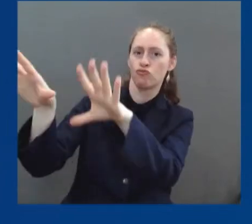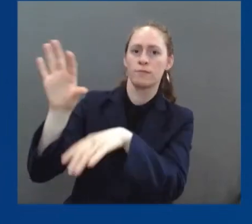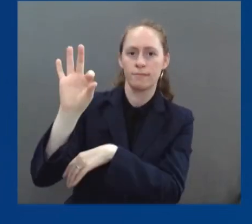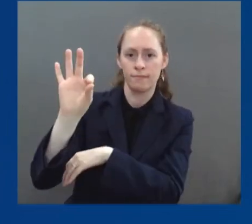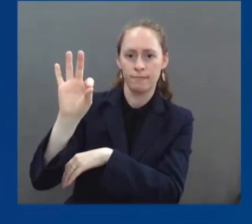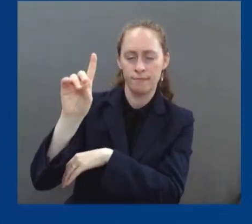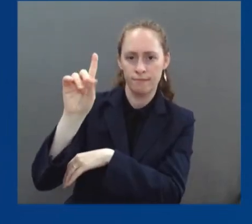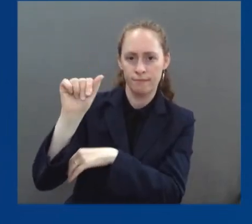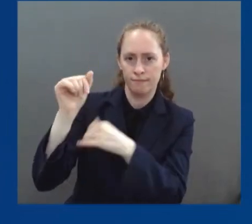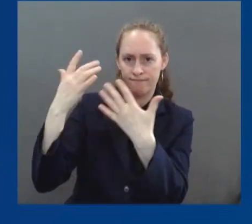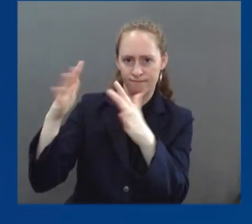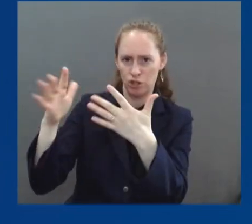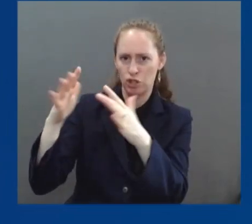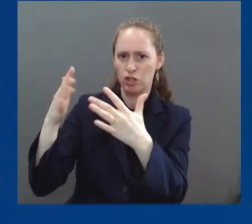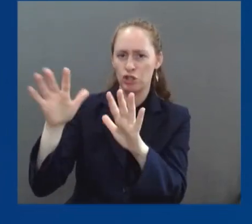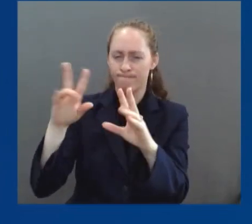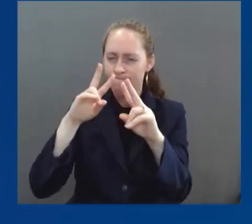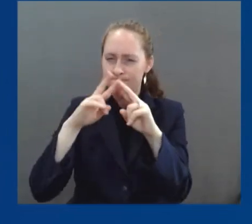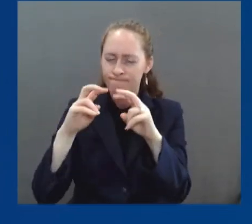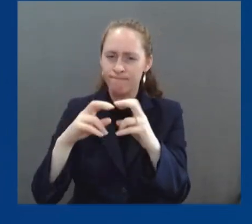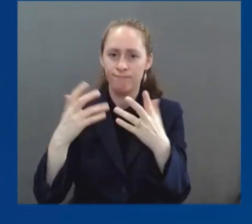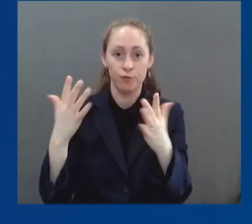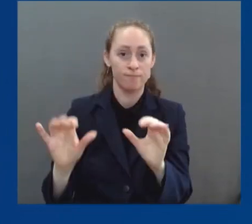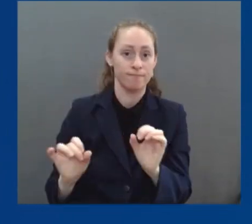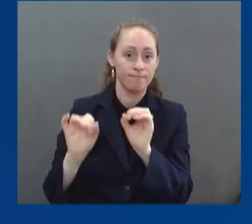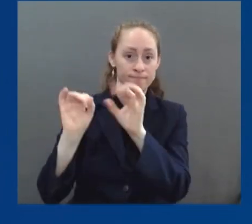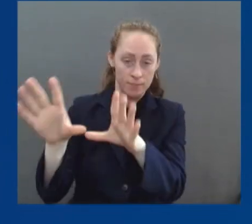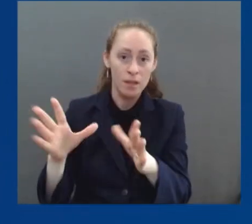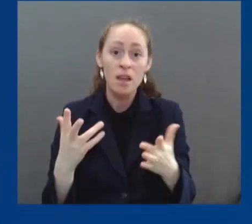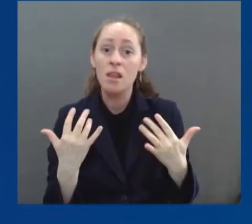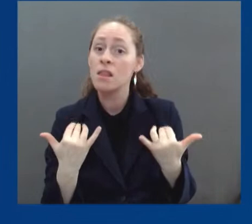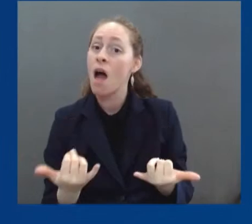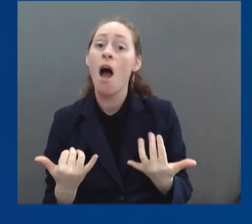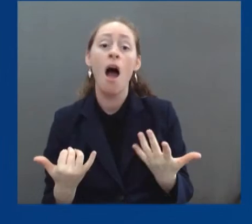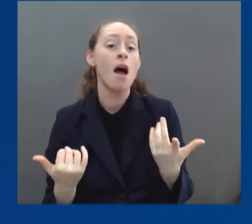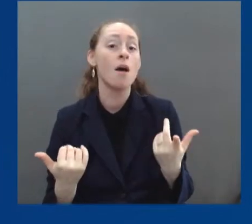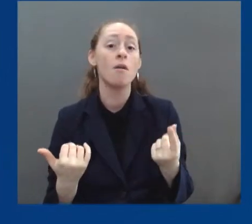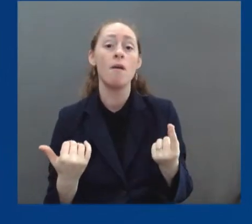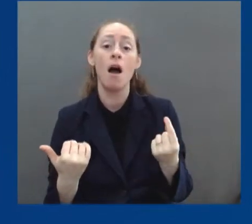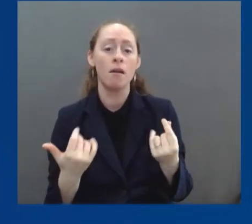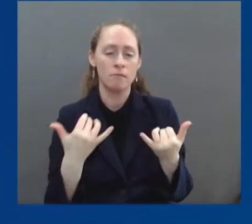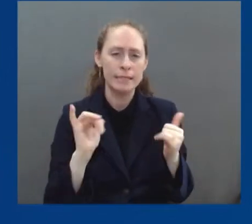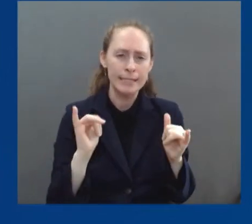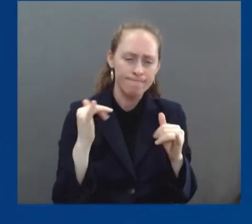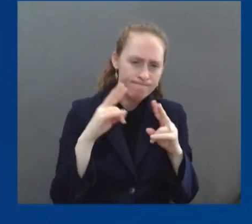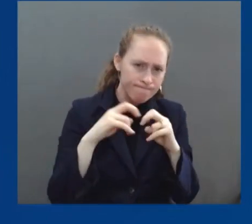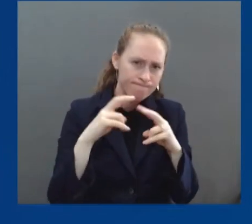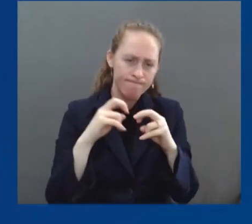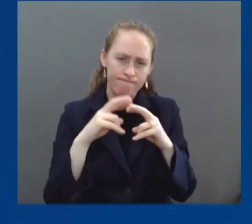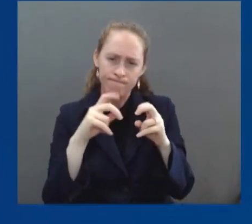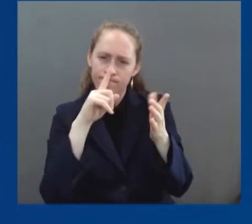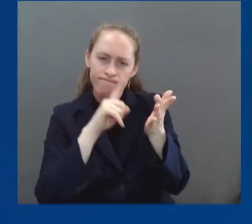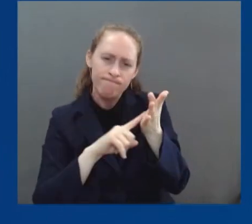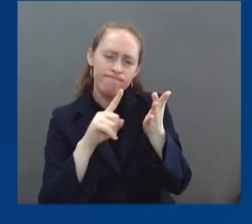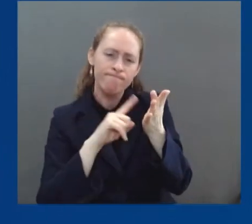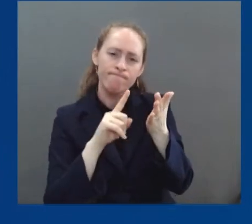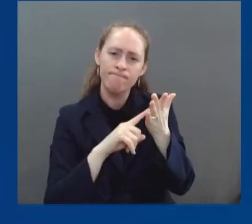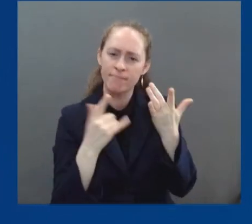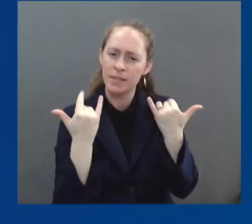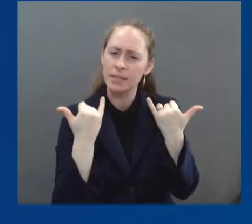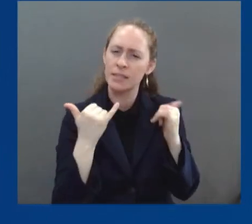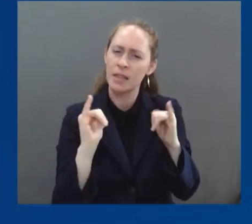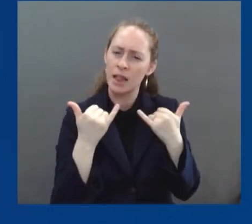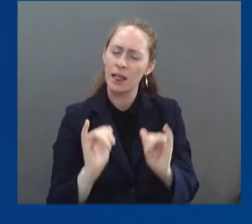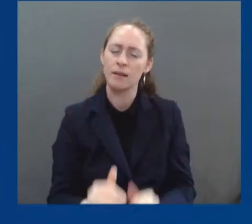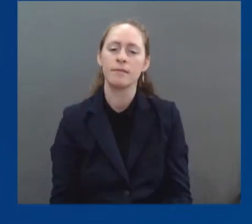The data are being analyzed right now, and we're very sensitive to the fact that many parents out there are waiting